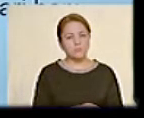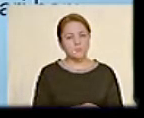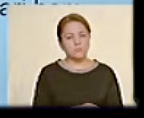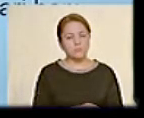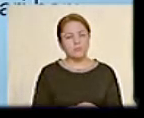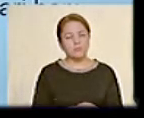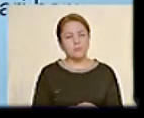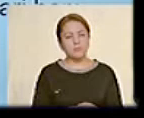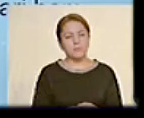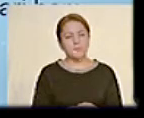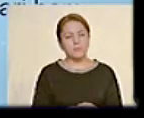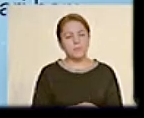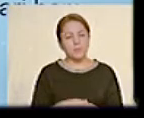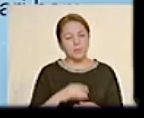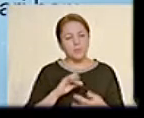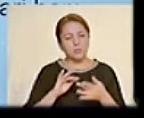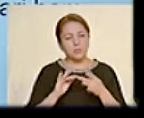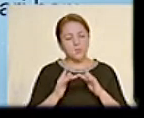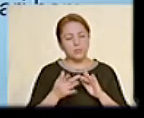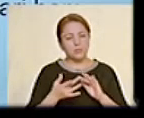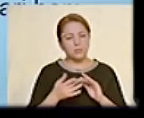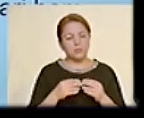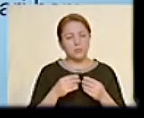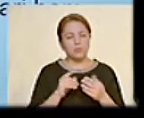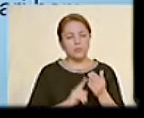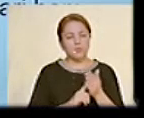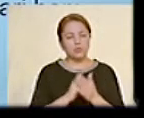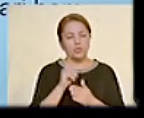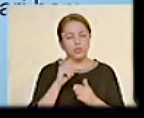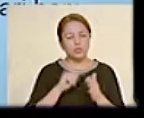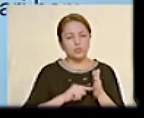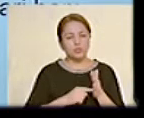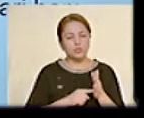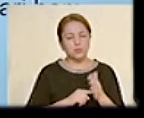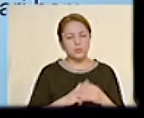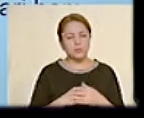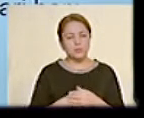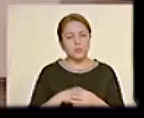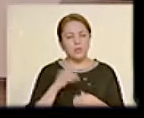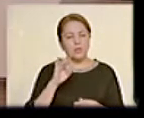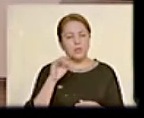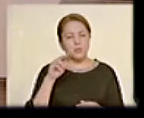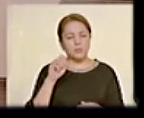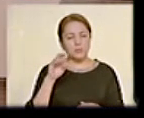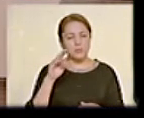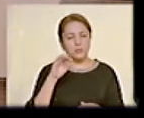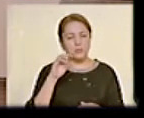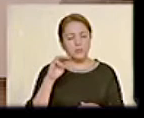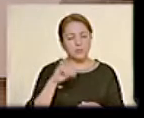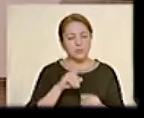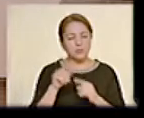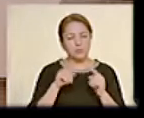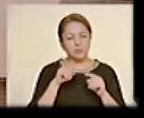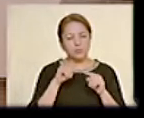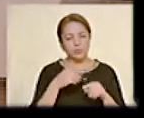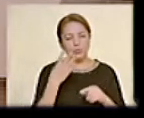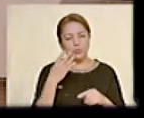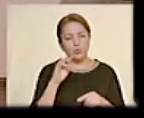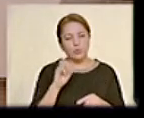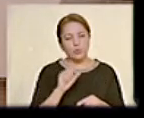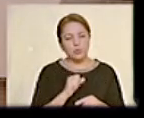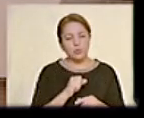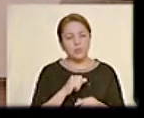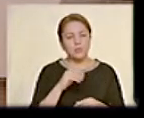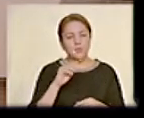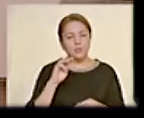ko'rsatilib o'tilgan. Demak, internetning boshlang'ich nuqtasi, ya'ni ARPANET tarmog'i mana shu 4 ta